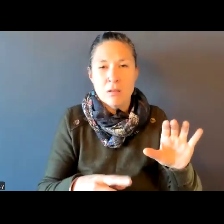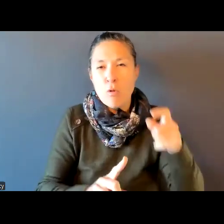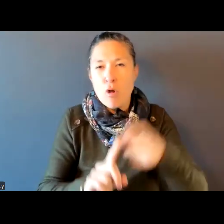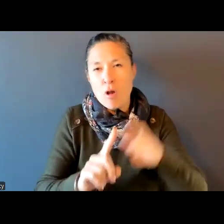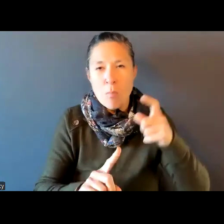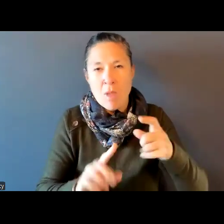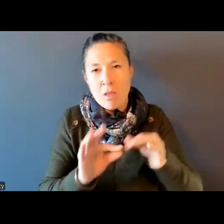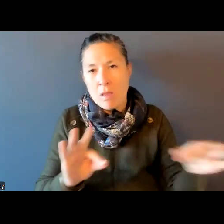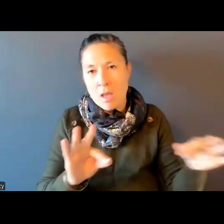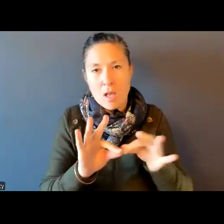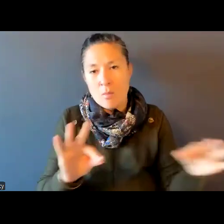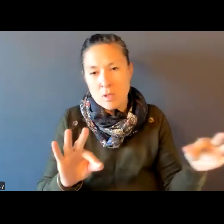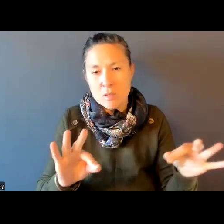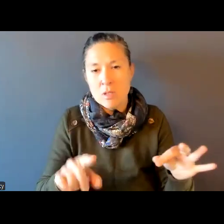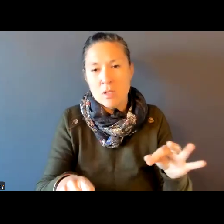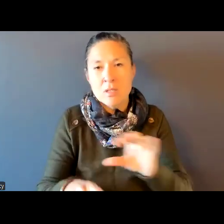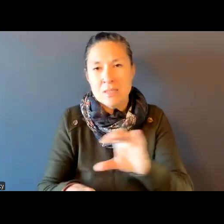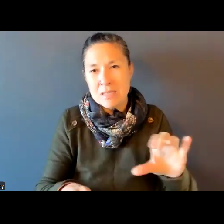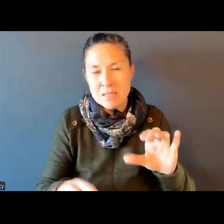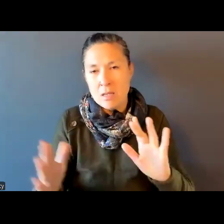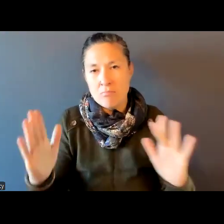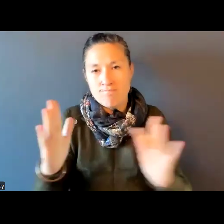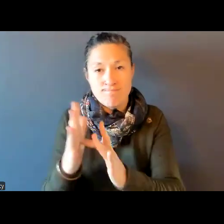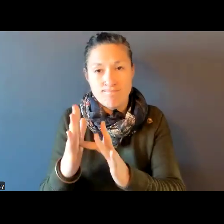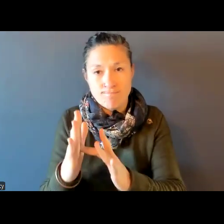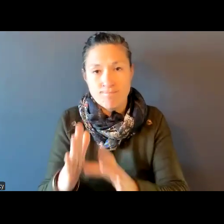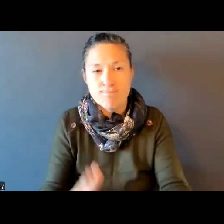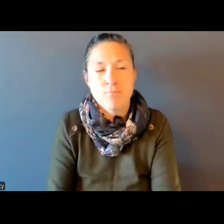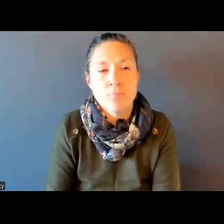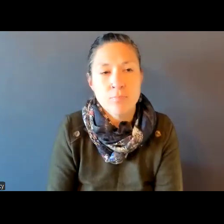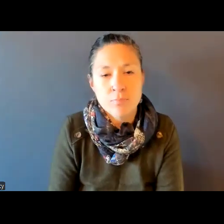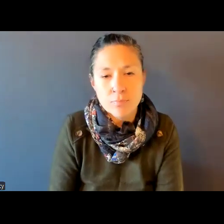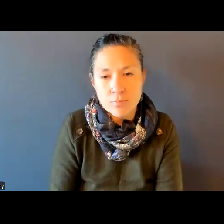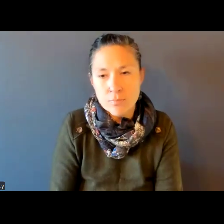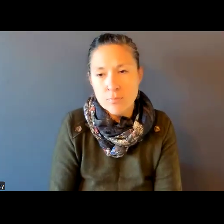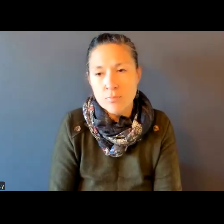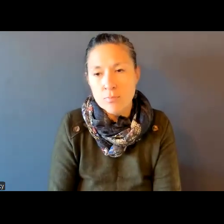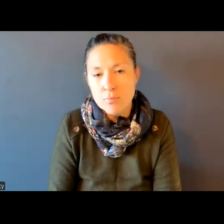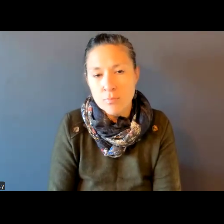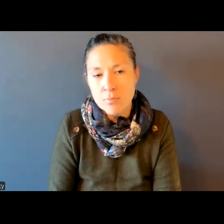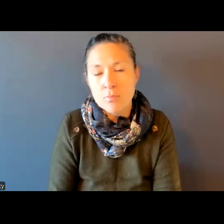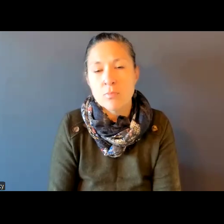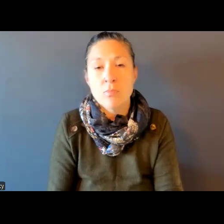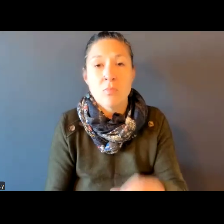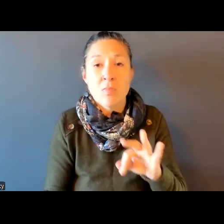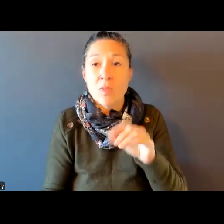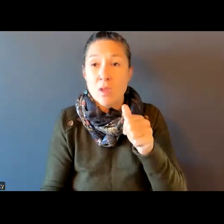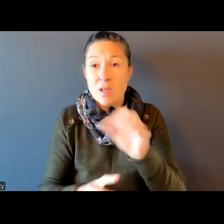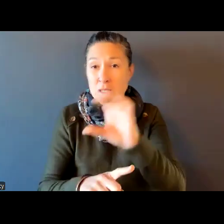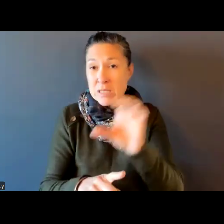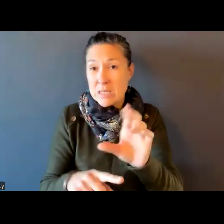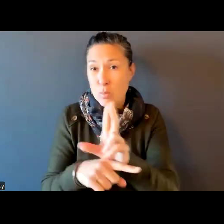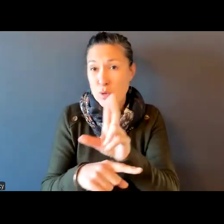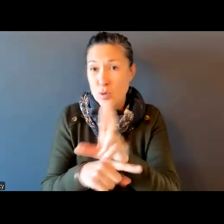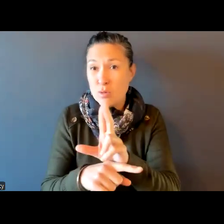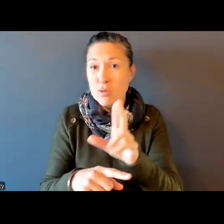by clicking the CC icon at the bottom of your Zoom control panel. If you are a virtual attendee and would like to use telephone audio